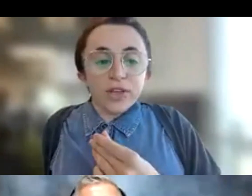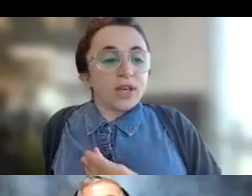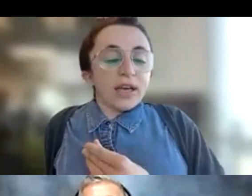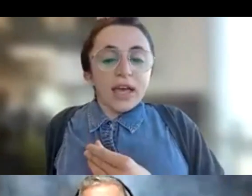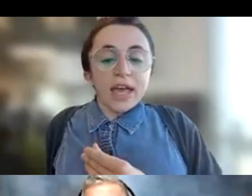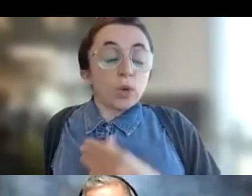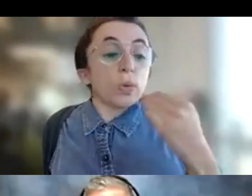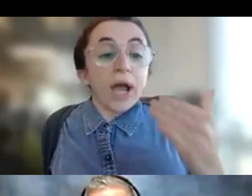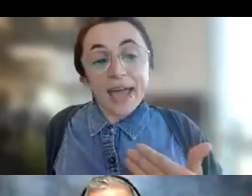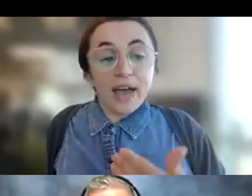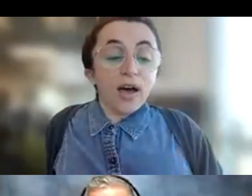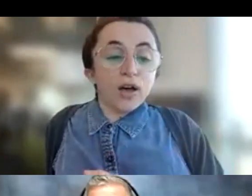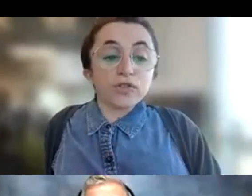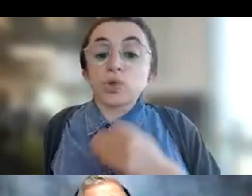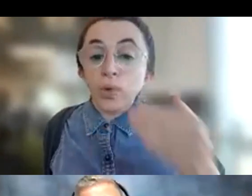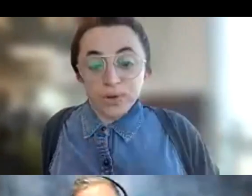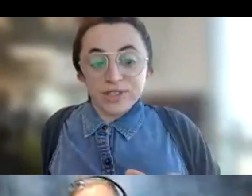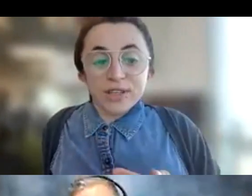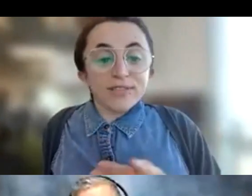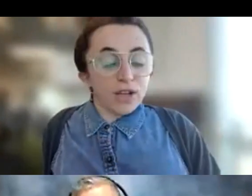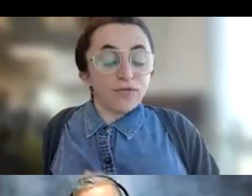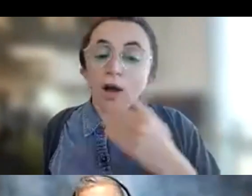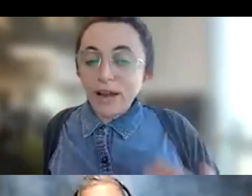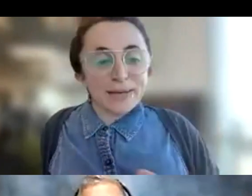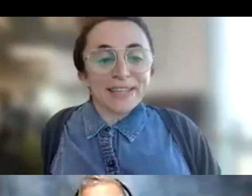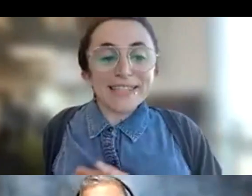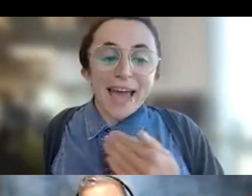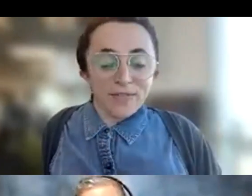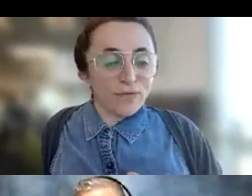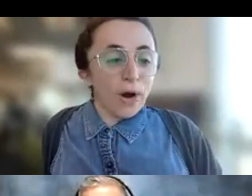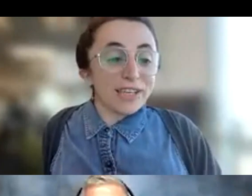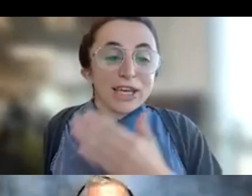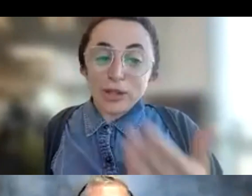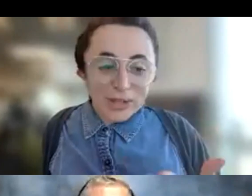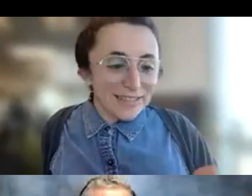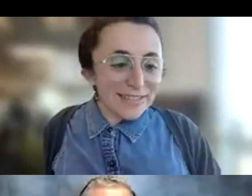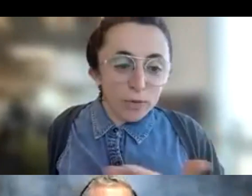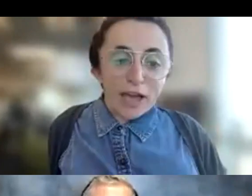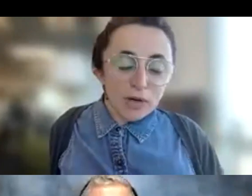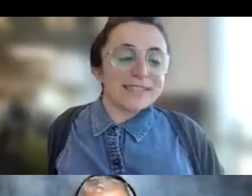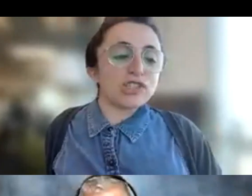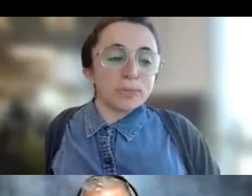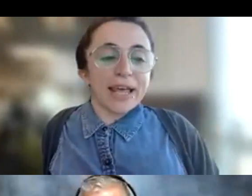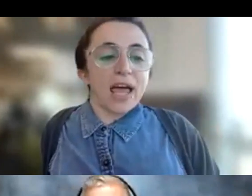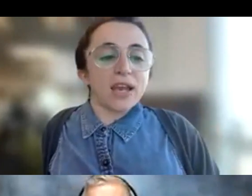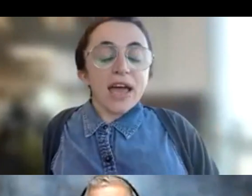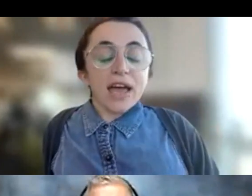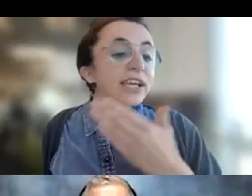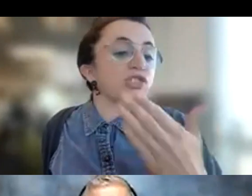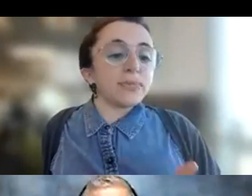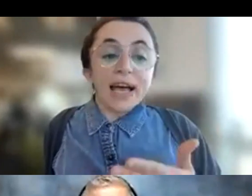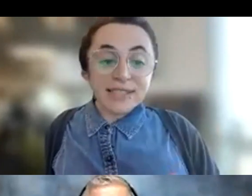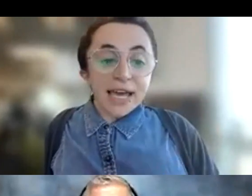have an array of tools that have already been set for us, including the statewide transition plan,